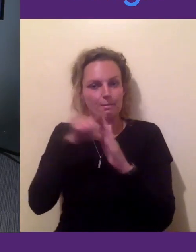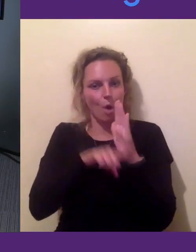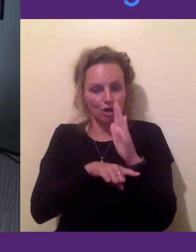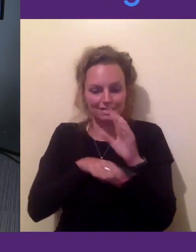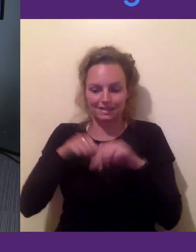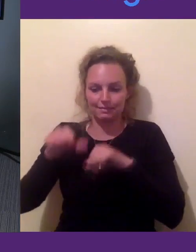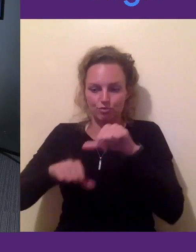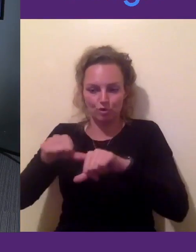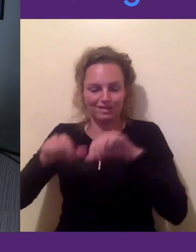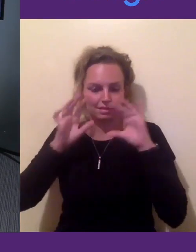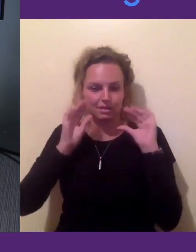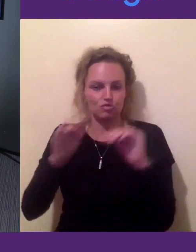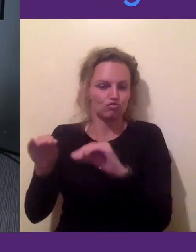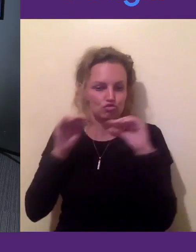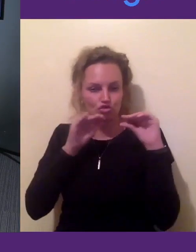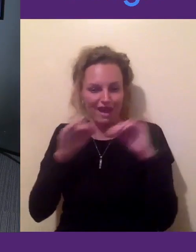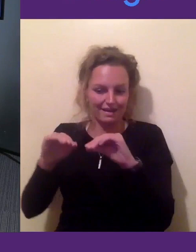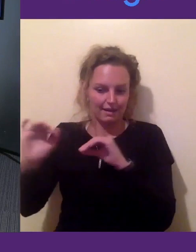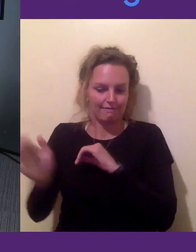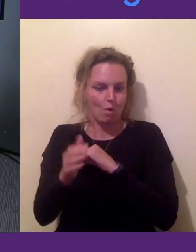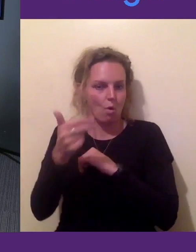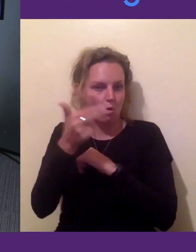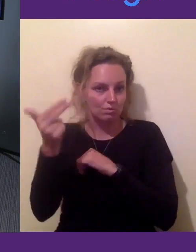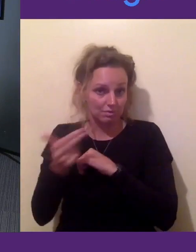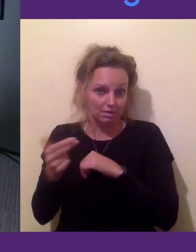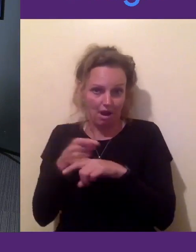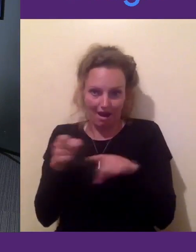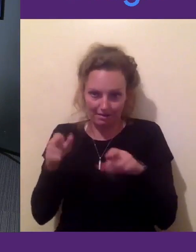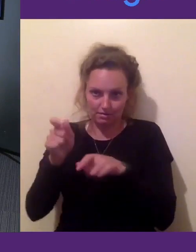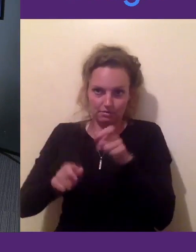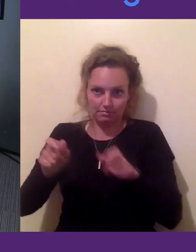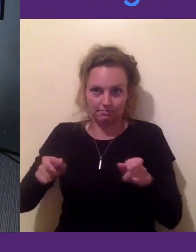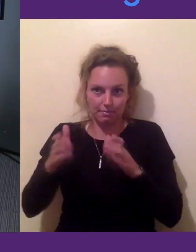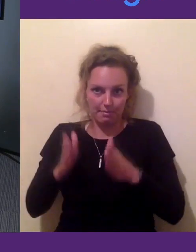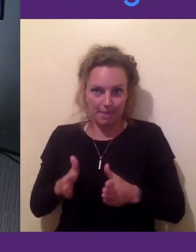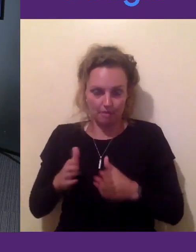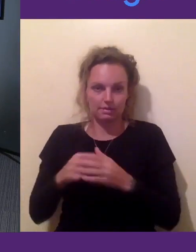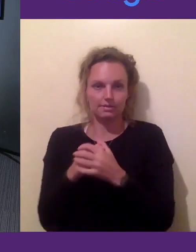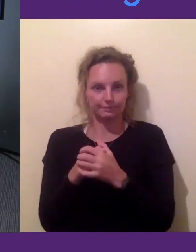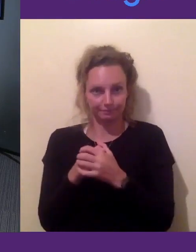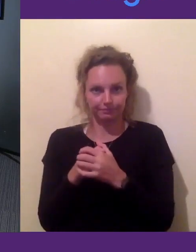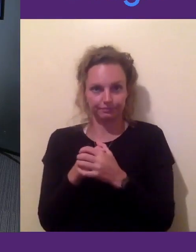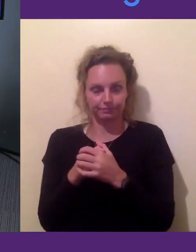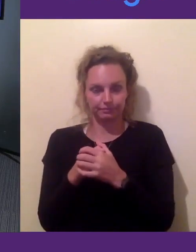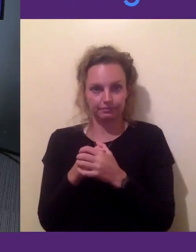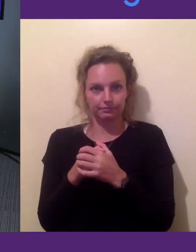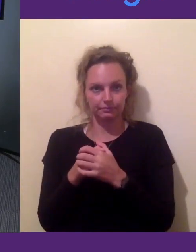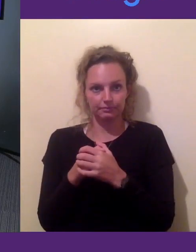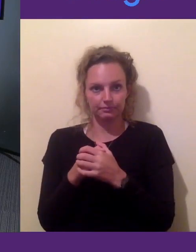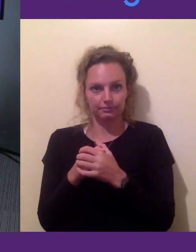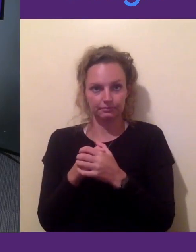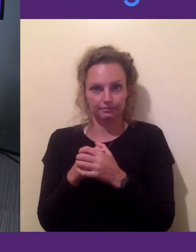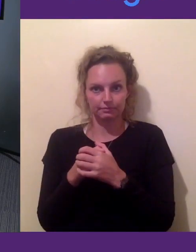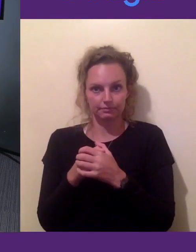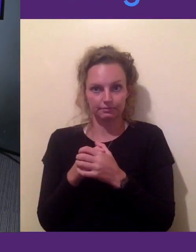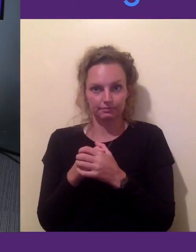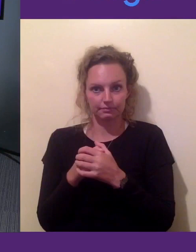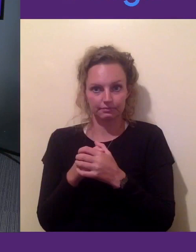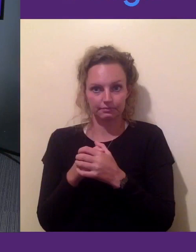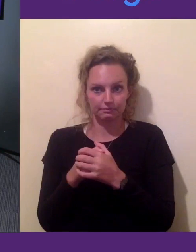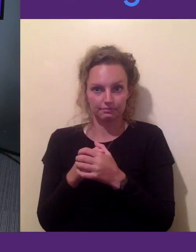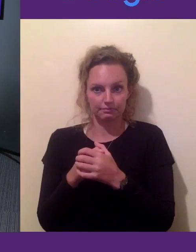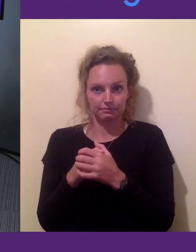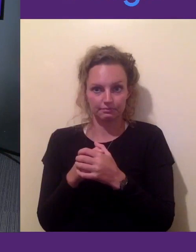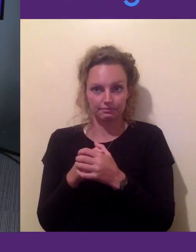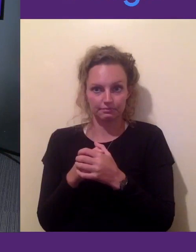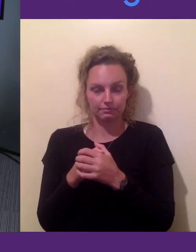clearly defined so that people know how to follow and how to create these accessible experiences. Absolutely, and maybe in some ways it kind of